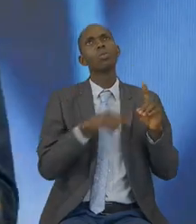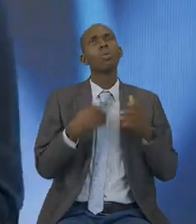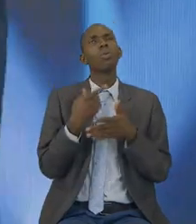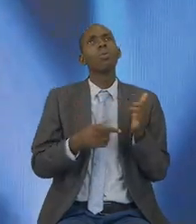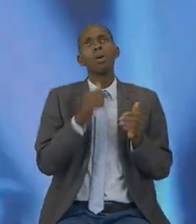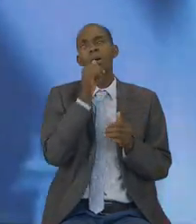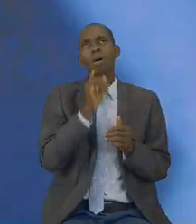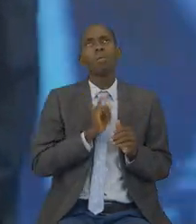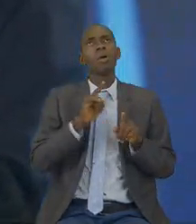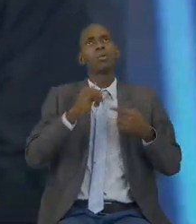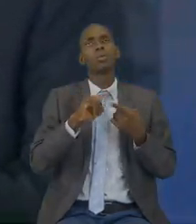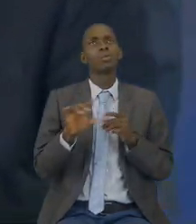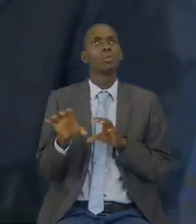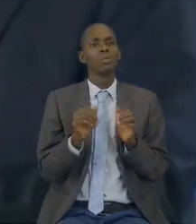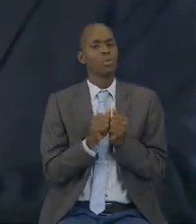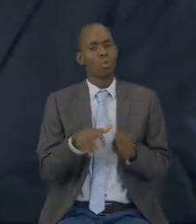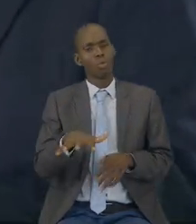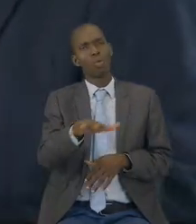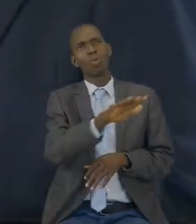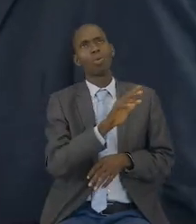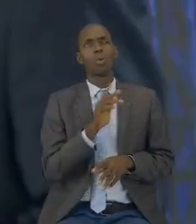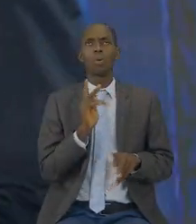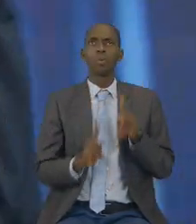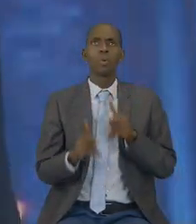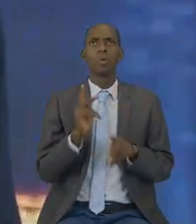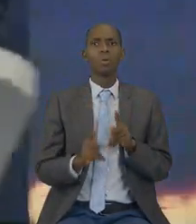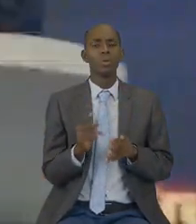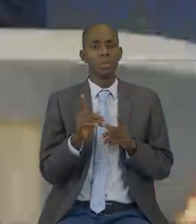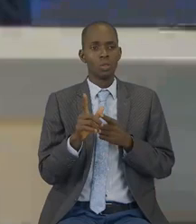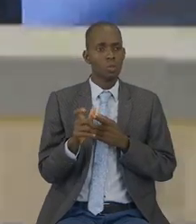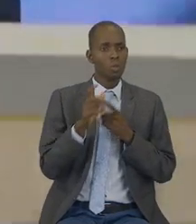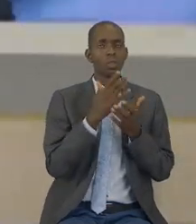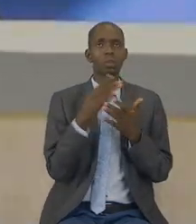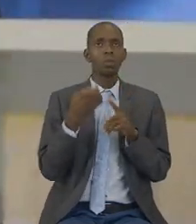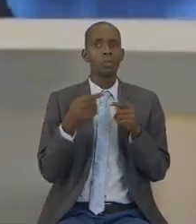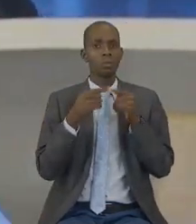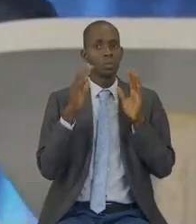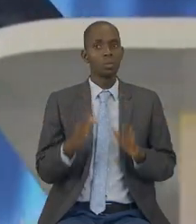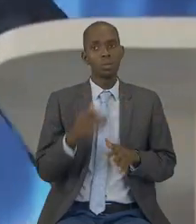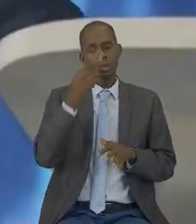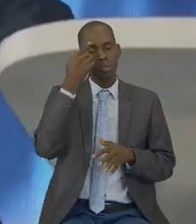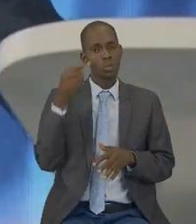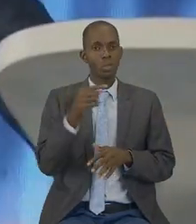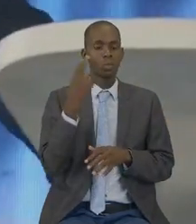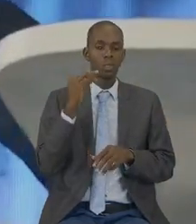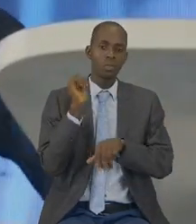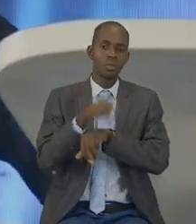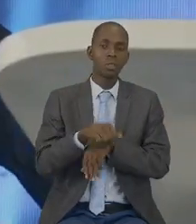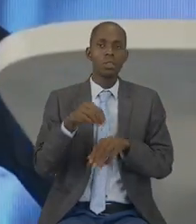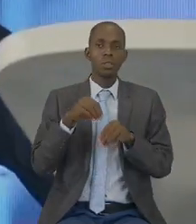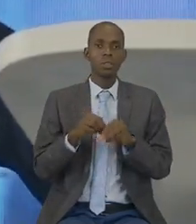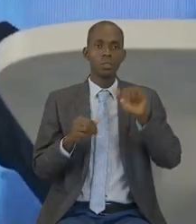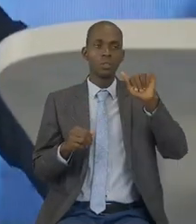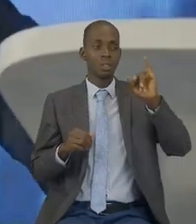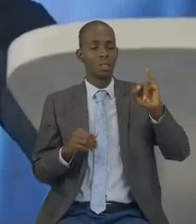going to do if these people run away from the enemy?" Because they were defeated. defeated in Ai, a small